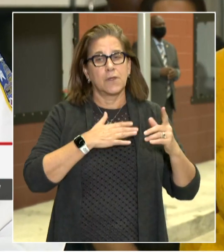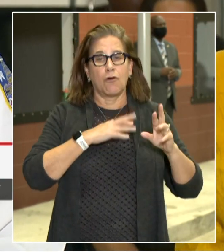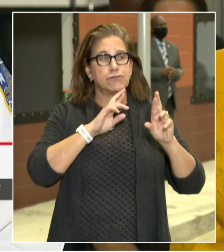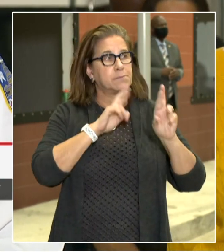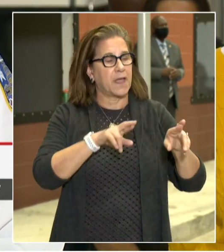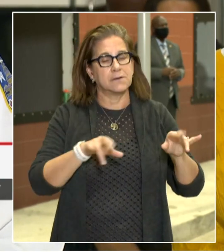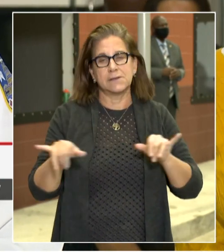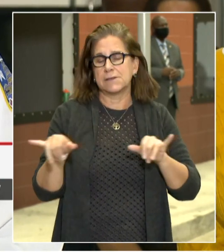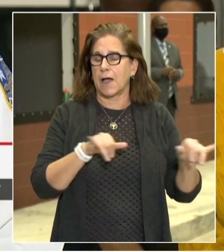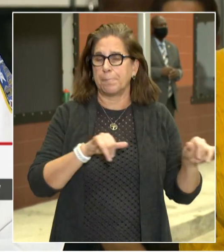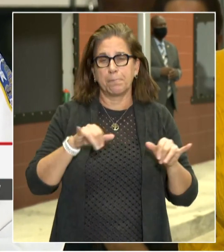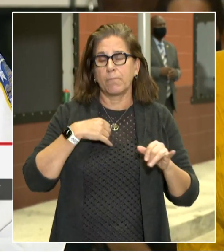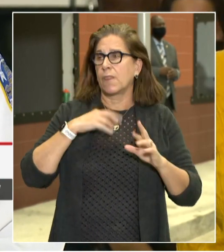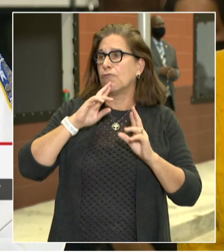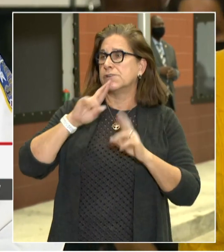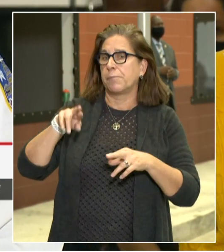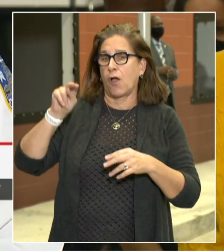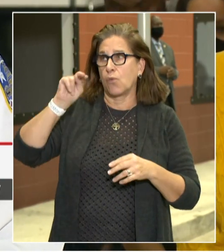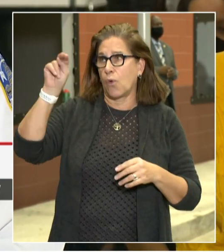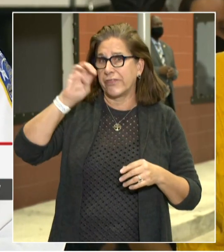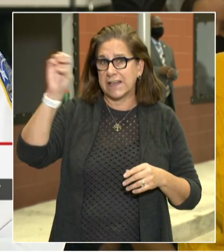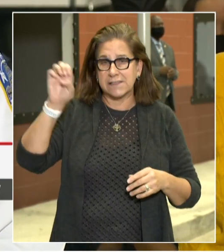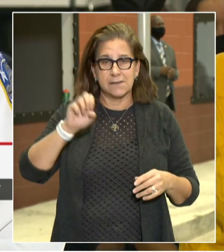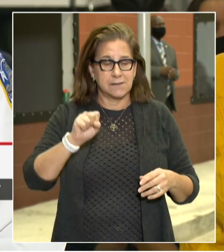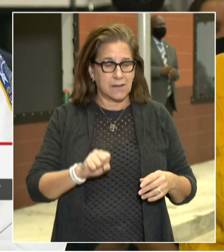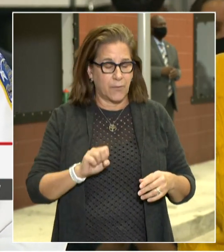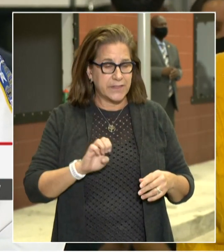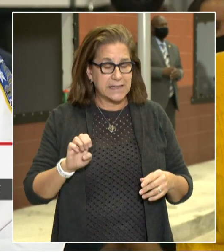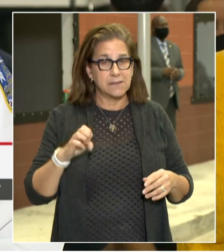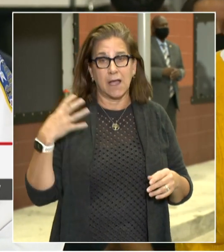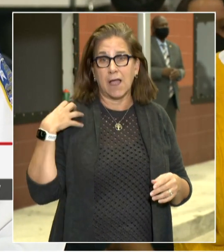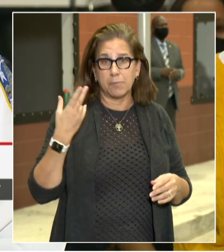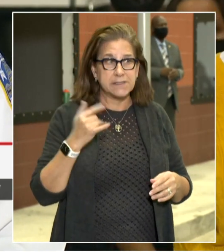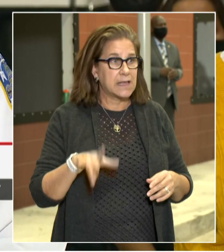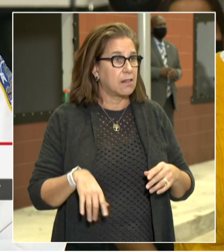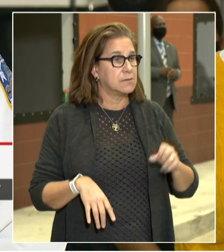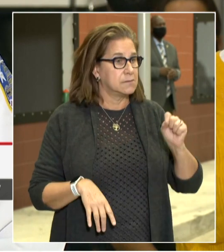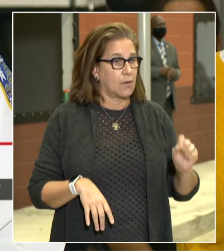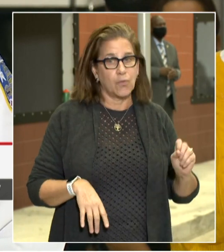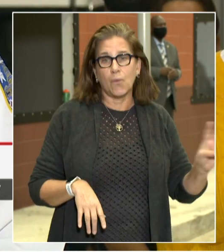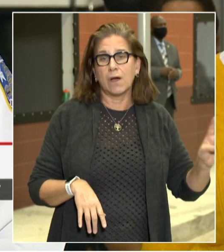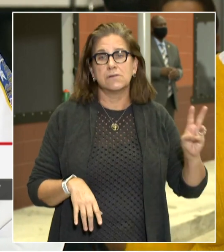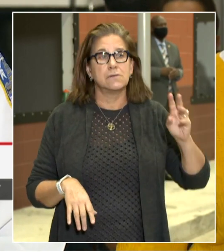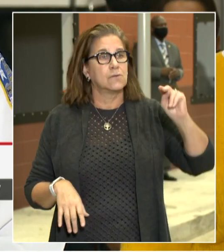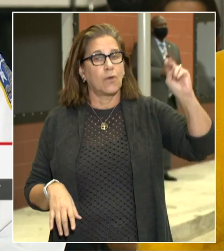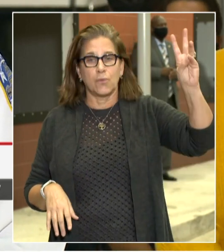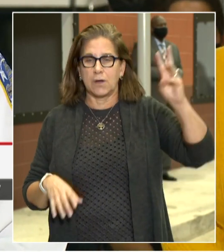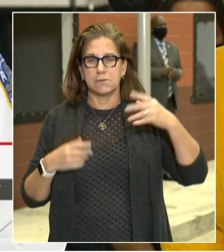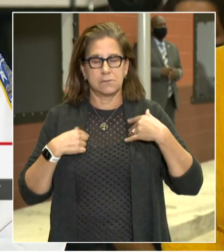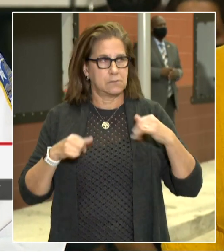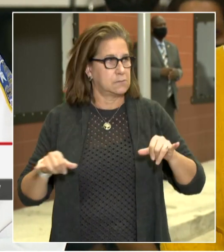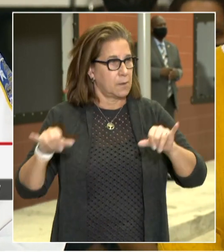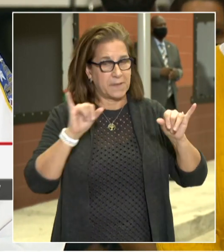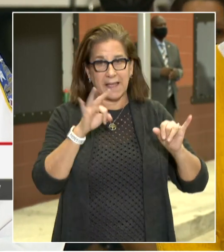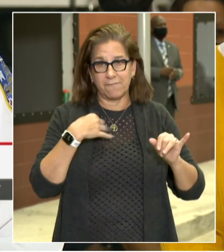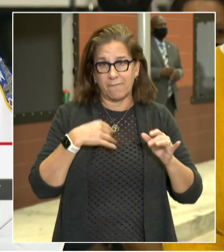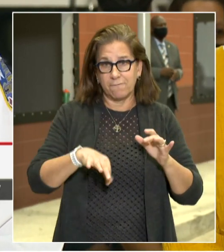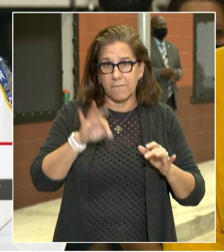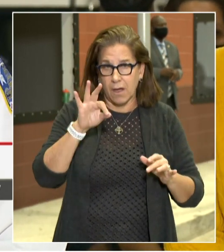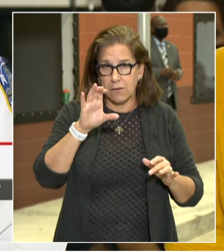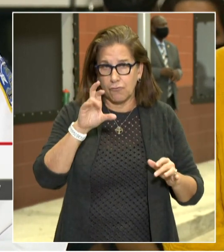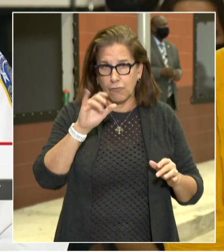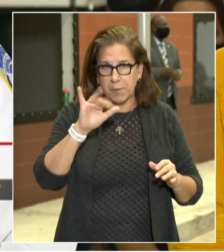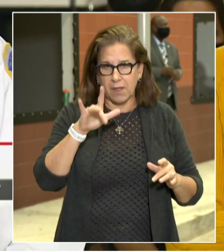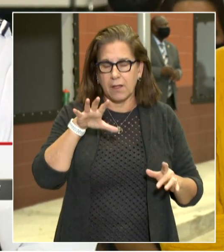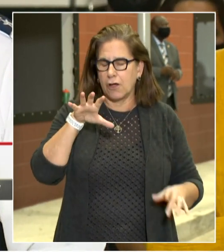that we identify in communities and the Metropolitan Police Department arrest those individuals, we need to be about the business of ensuring accountability